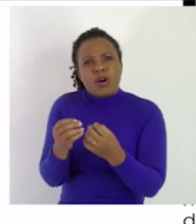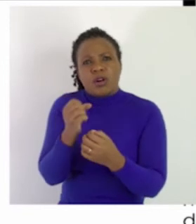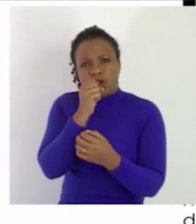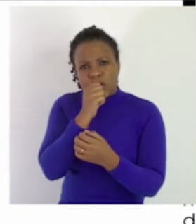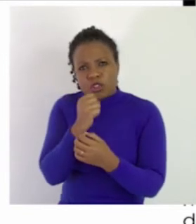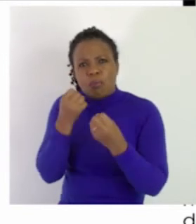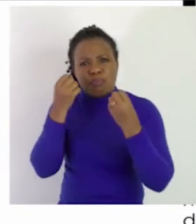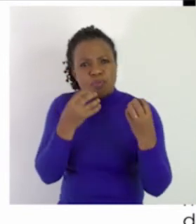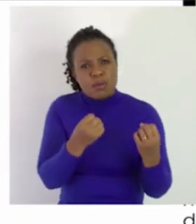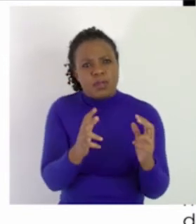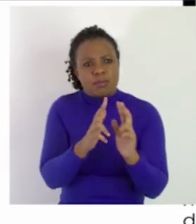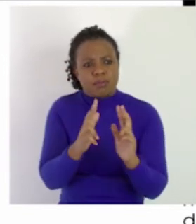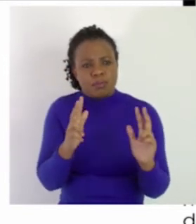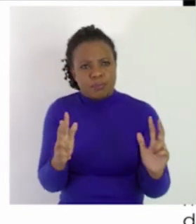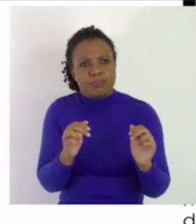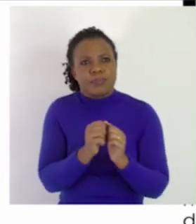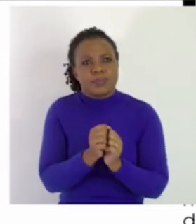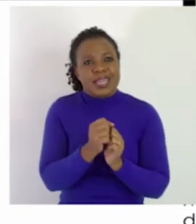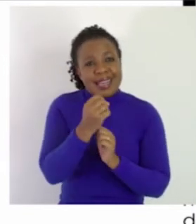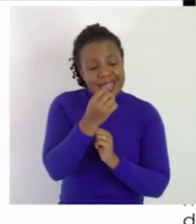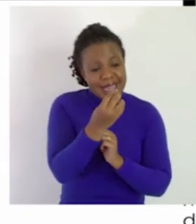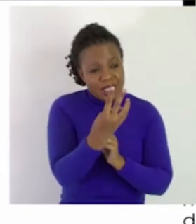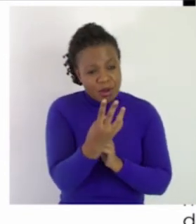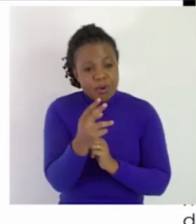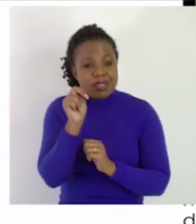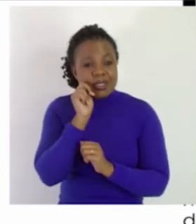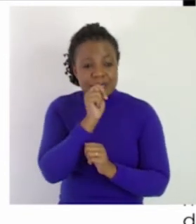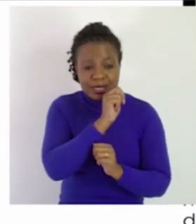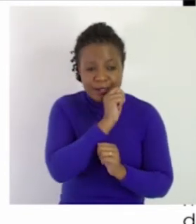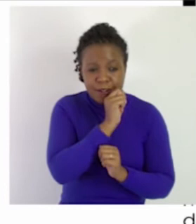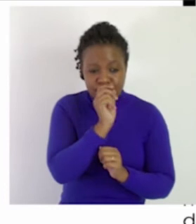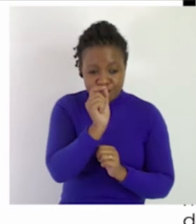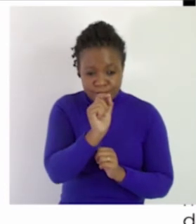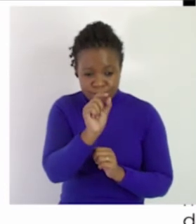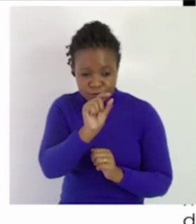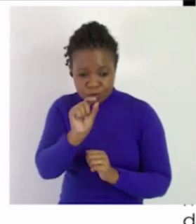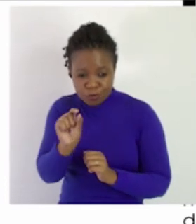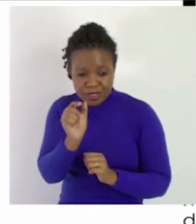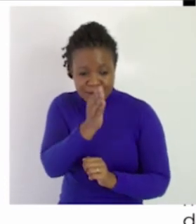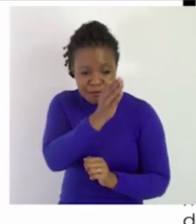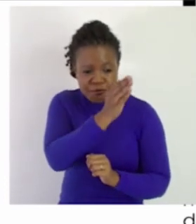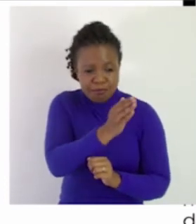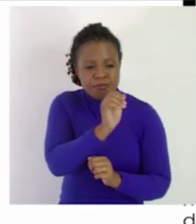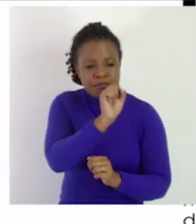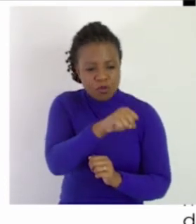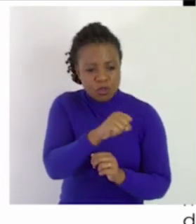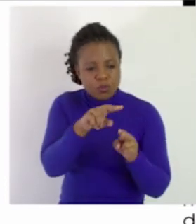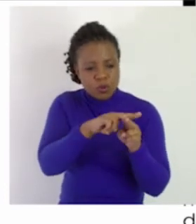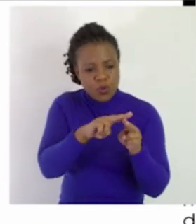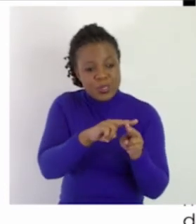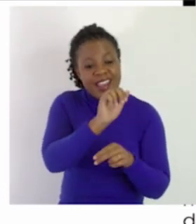people. The countable form can use the indefinite articles